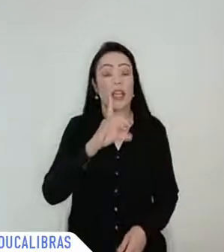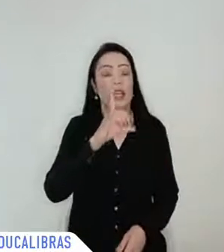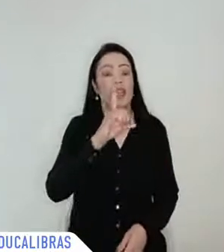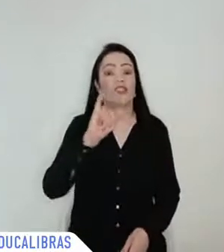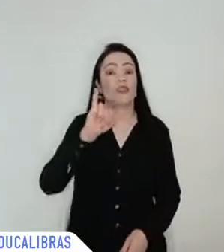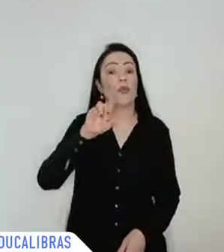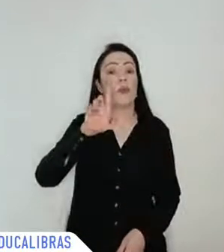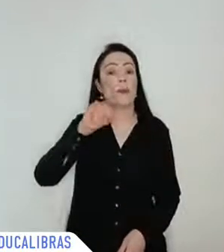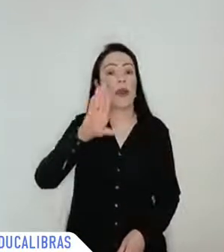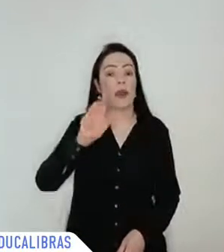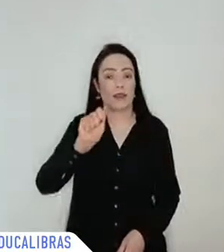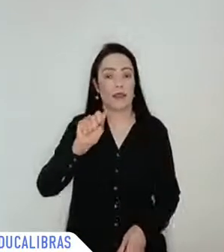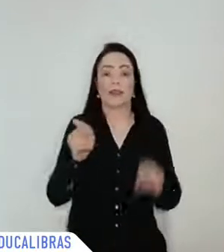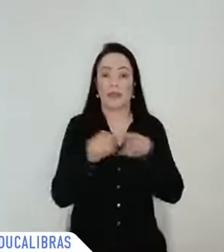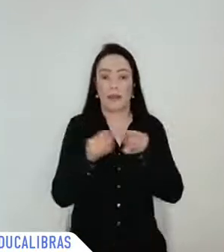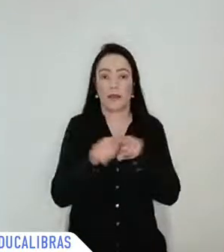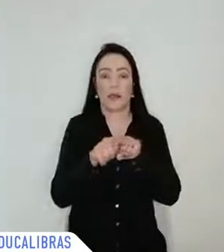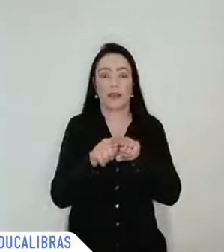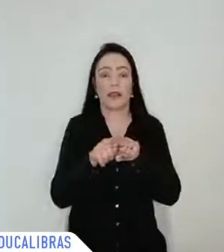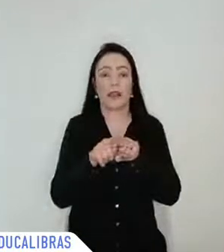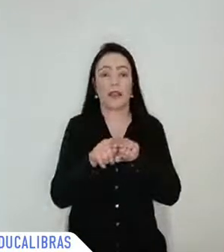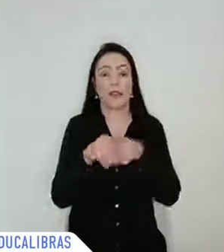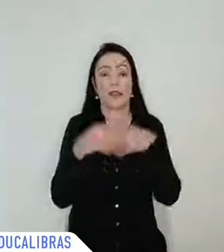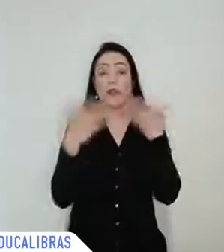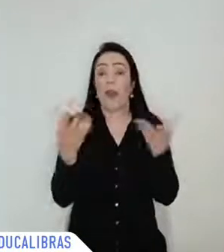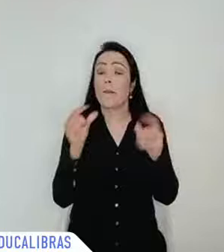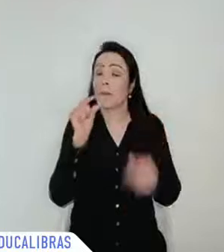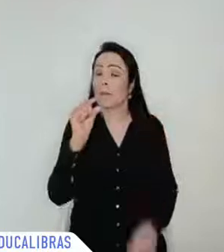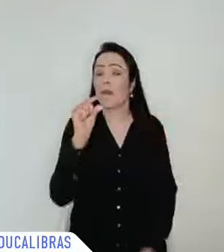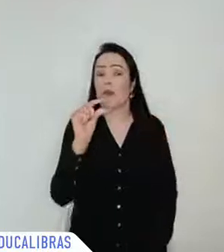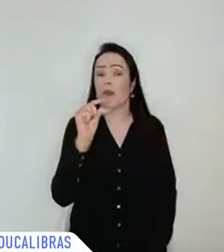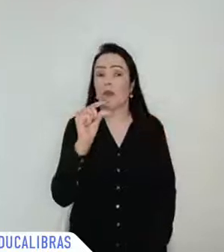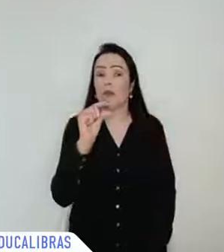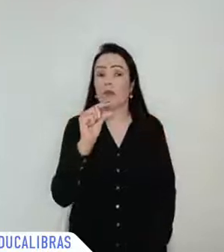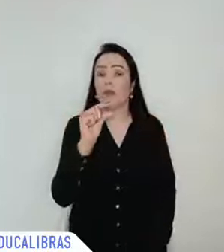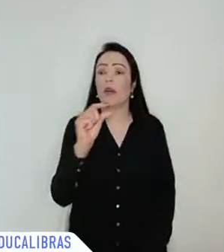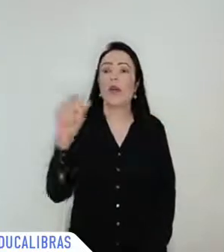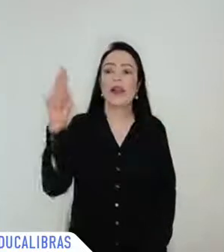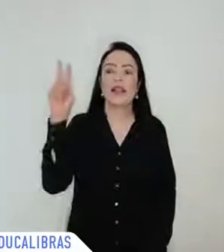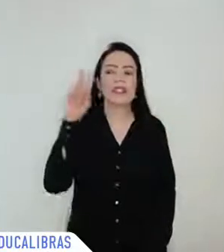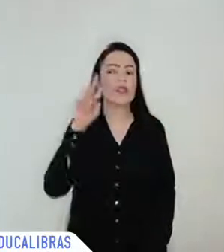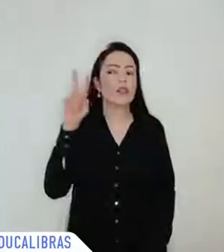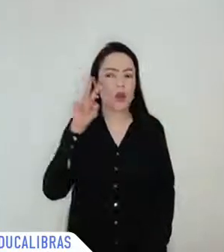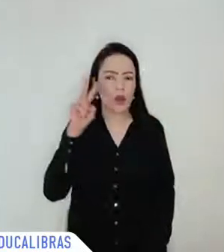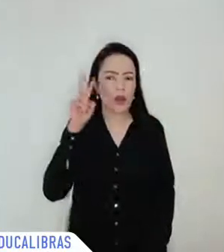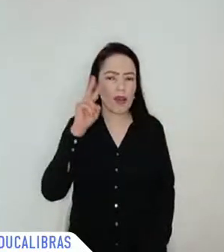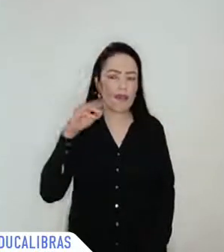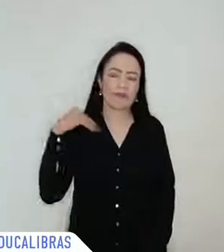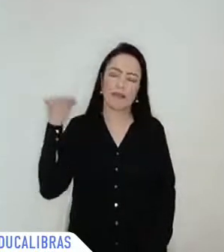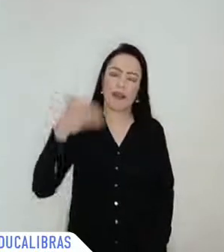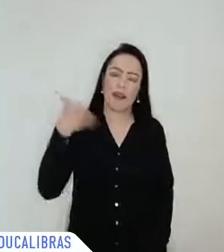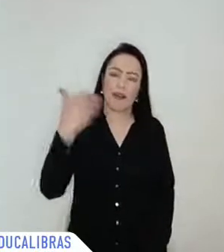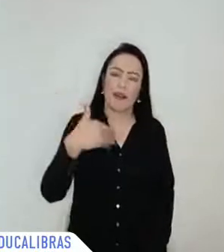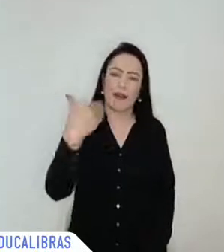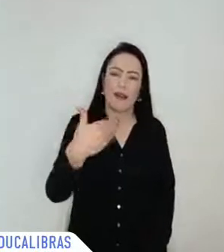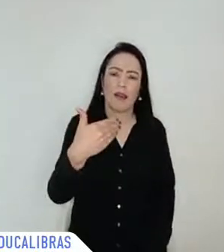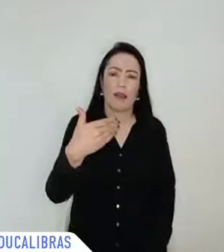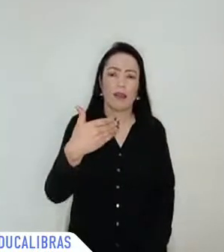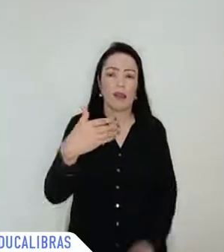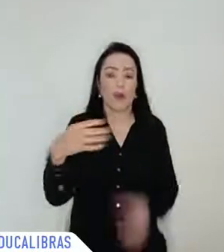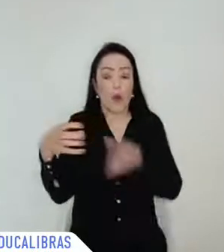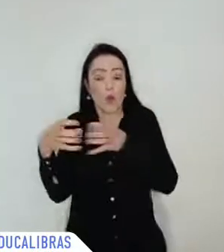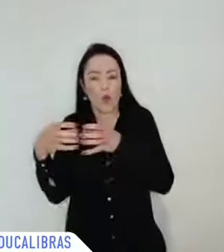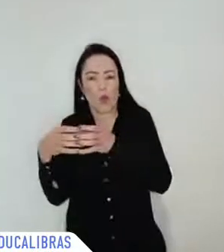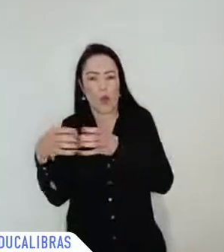elected secretly and directly, and they've concluded their time. There is some historical fragility in